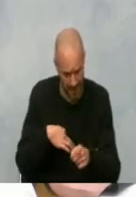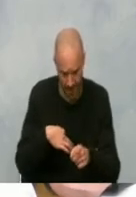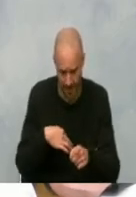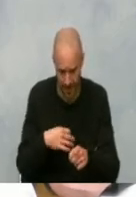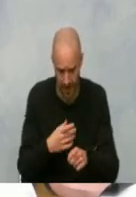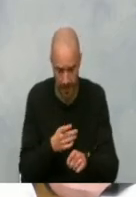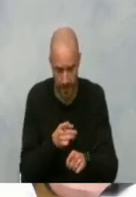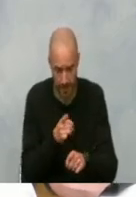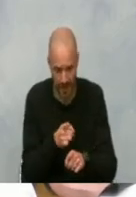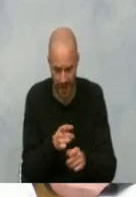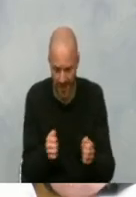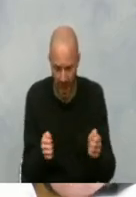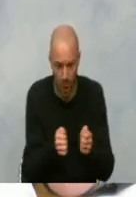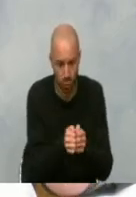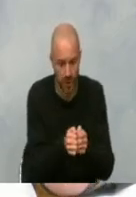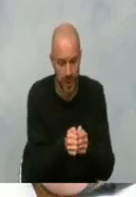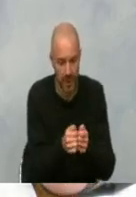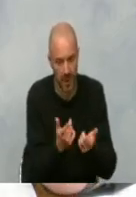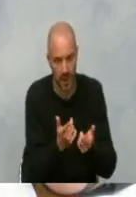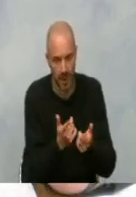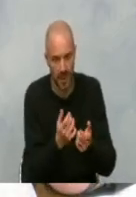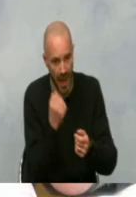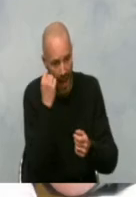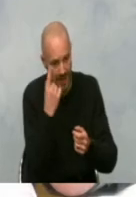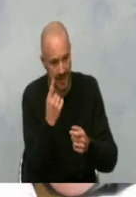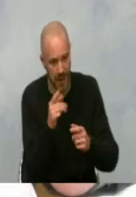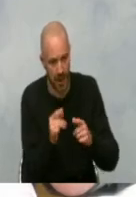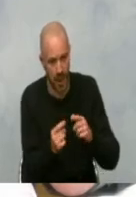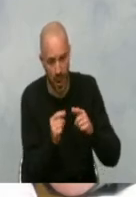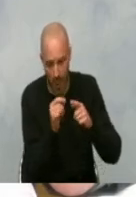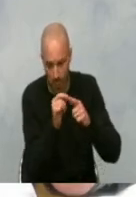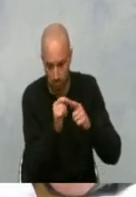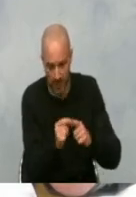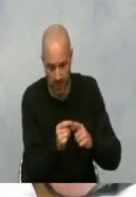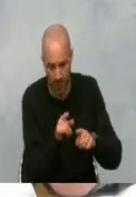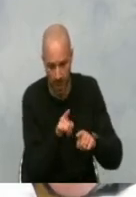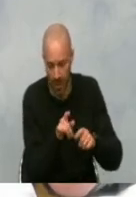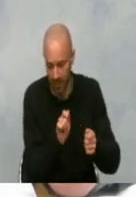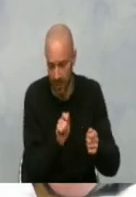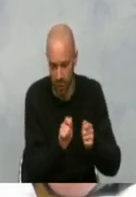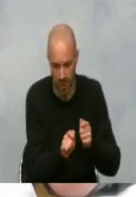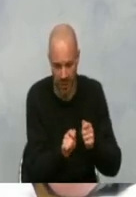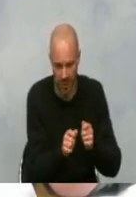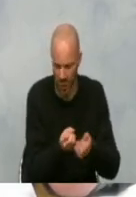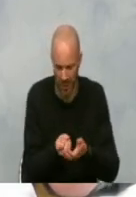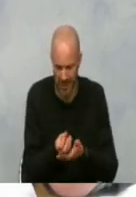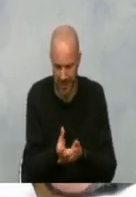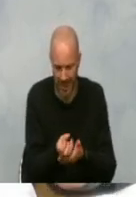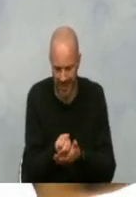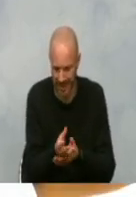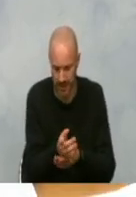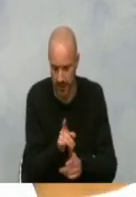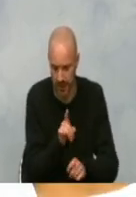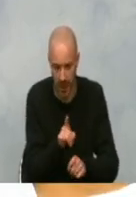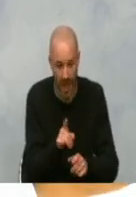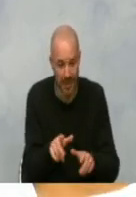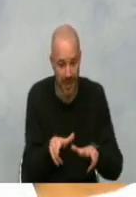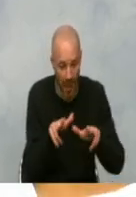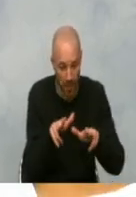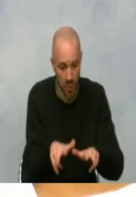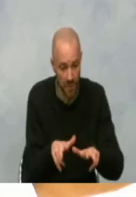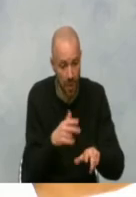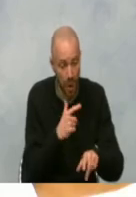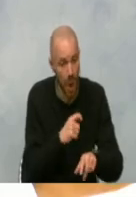the principle of the change. It's not about spending the benefits. And to get approval on how we would use